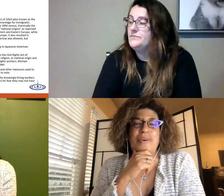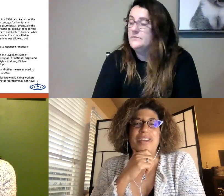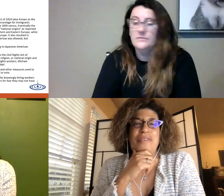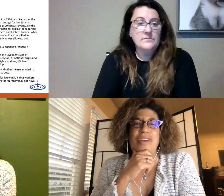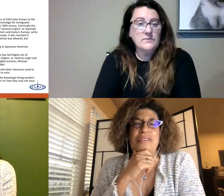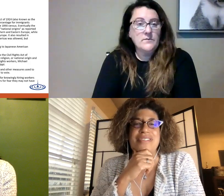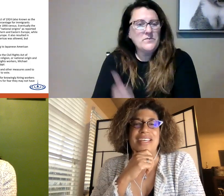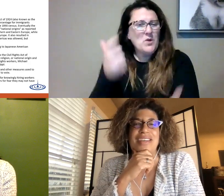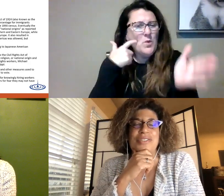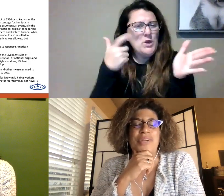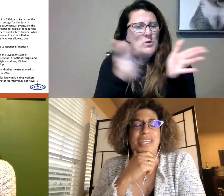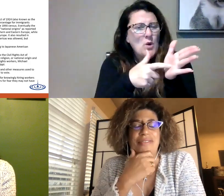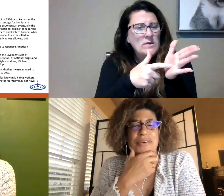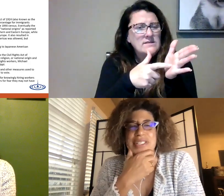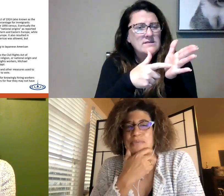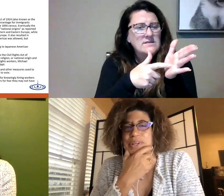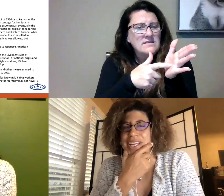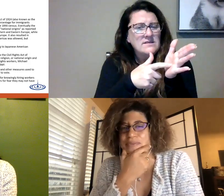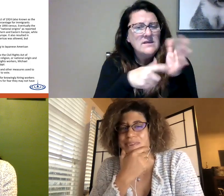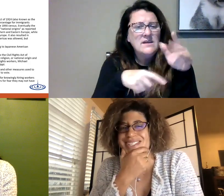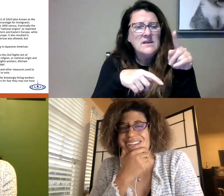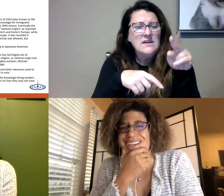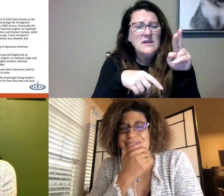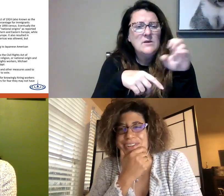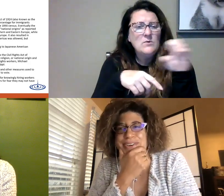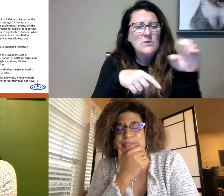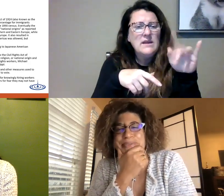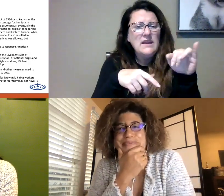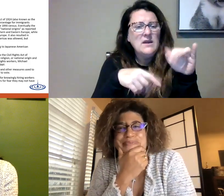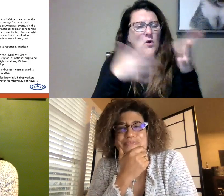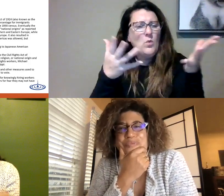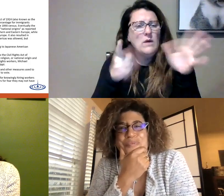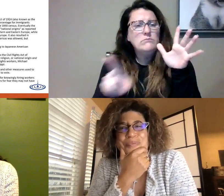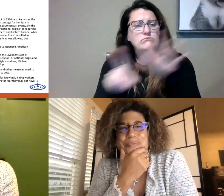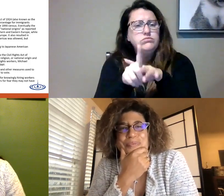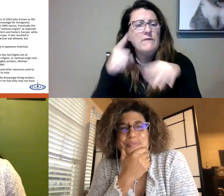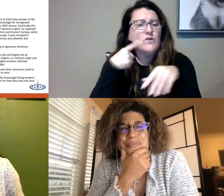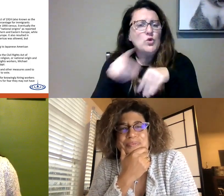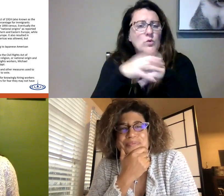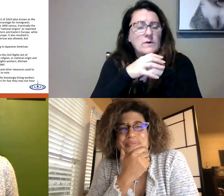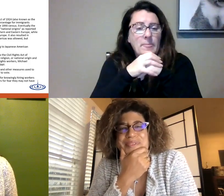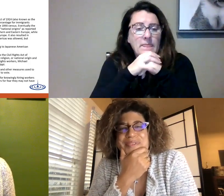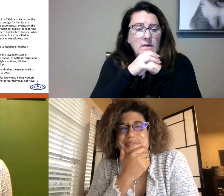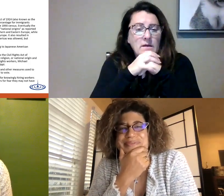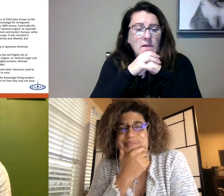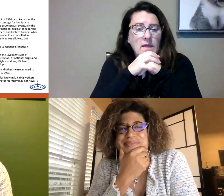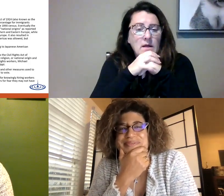So what are you noticing? Preeti? What's standing out for you? I mean, you